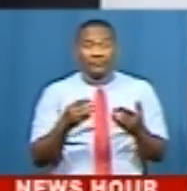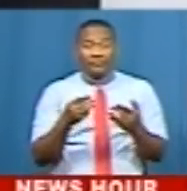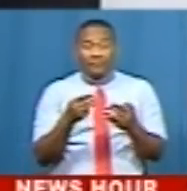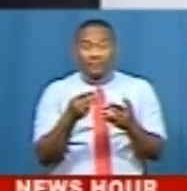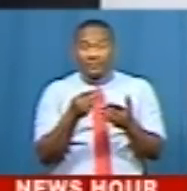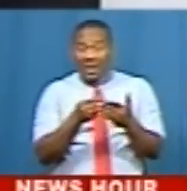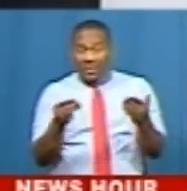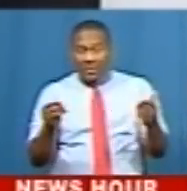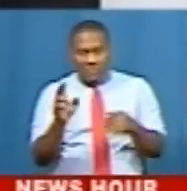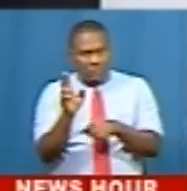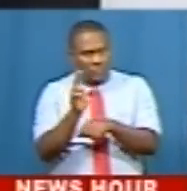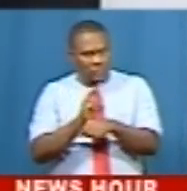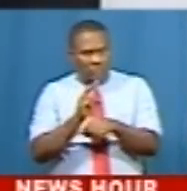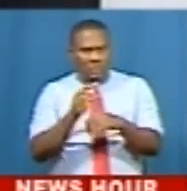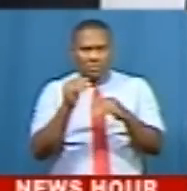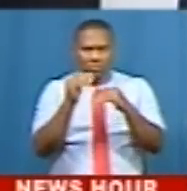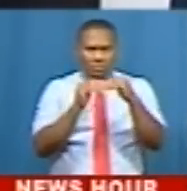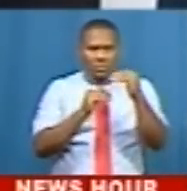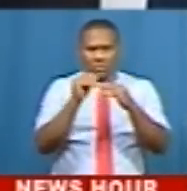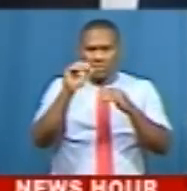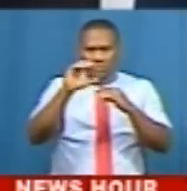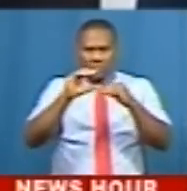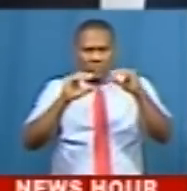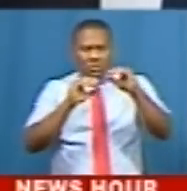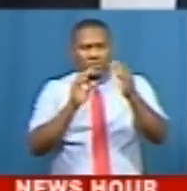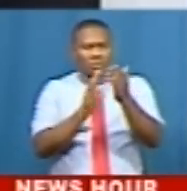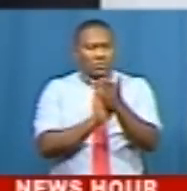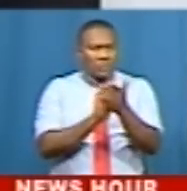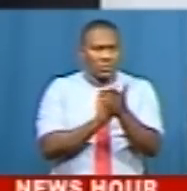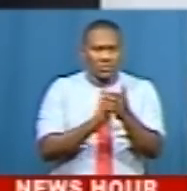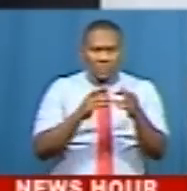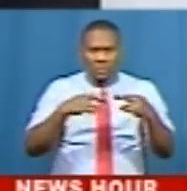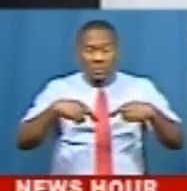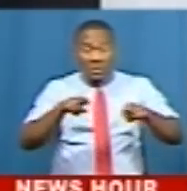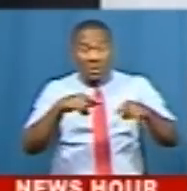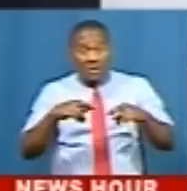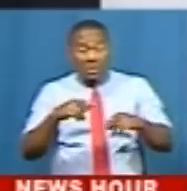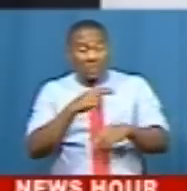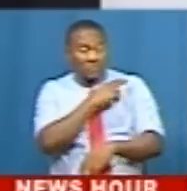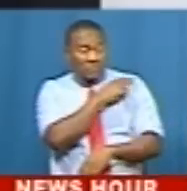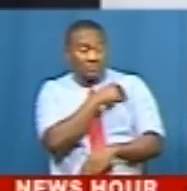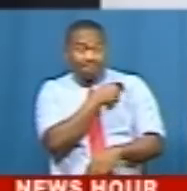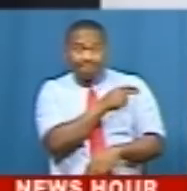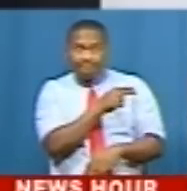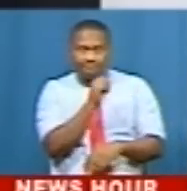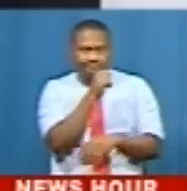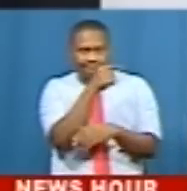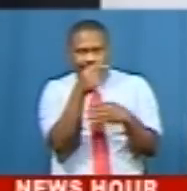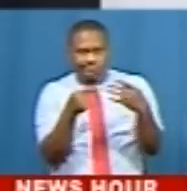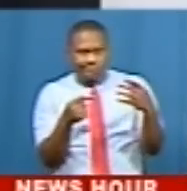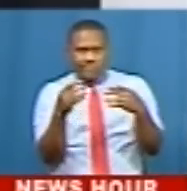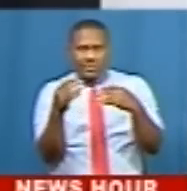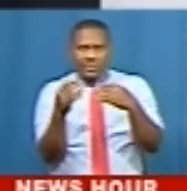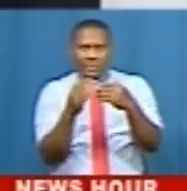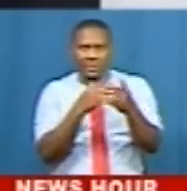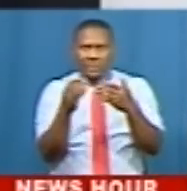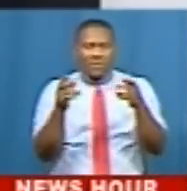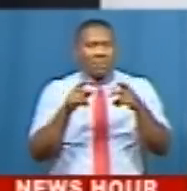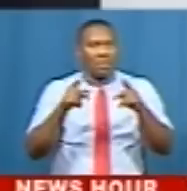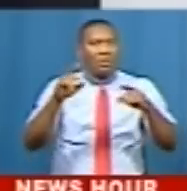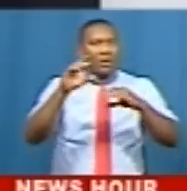in construction, buildings, schools, roads, hospitals and all types of public construction